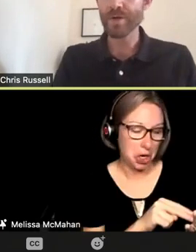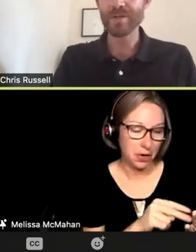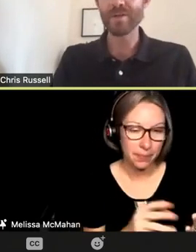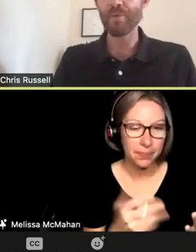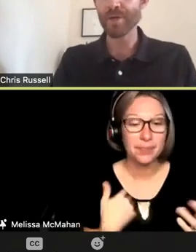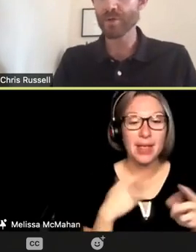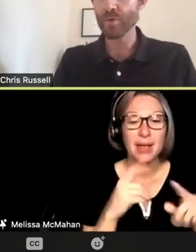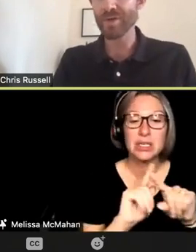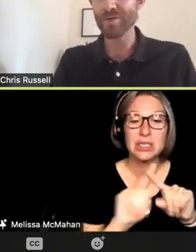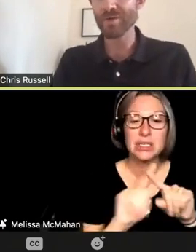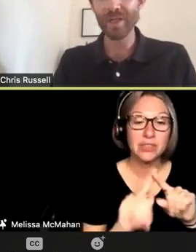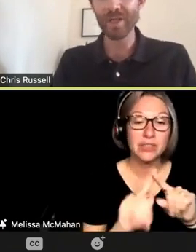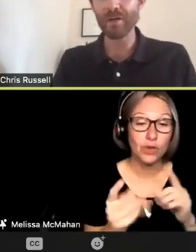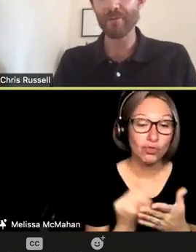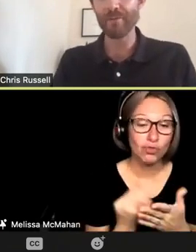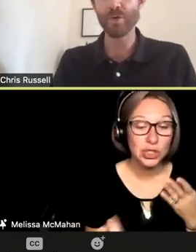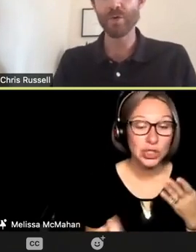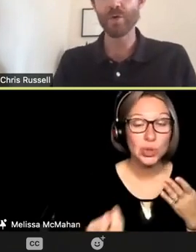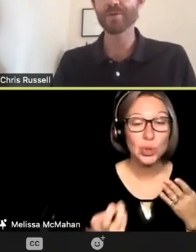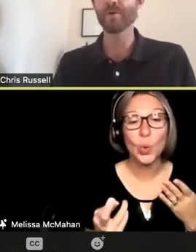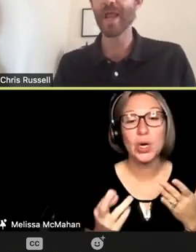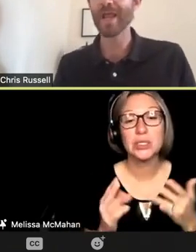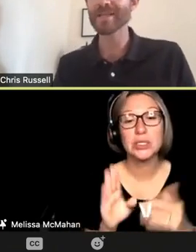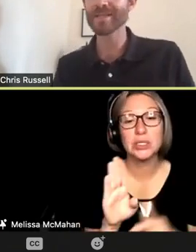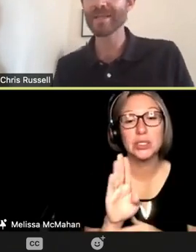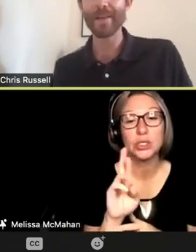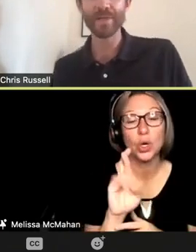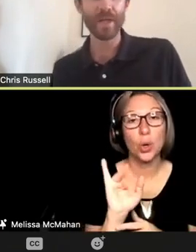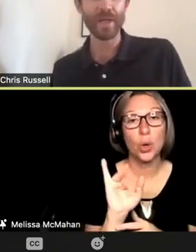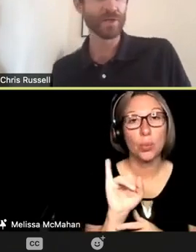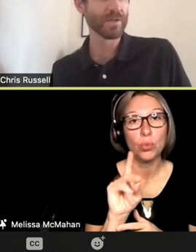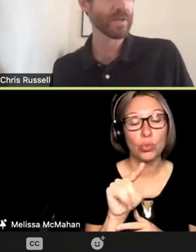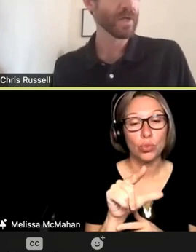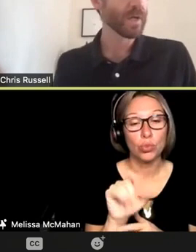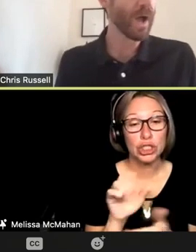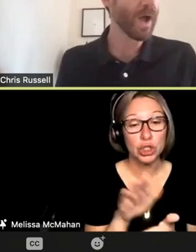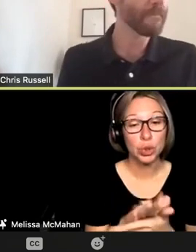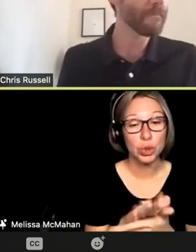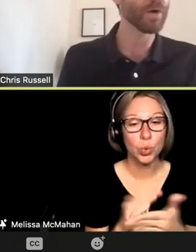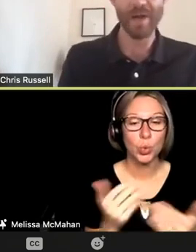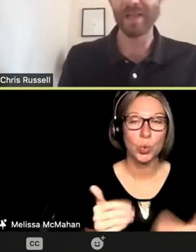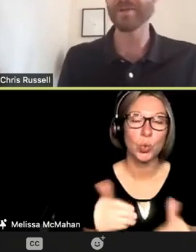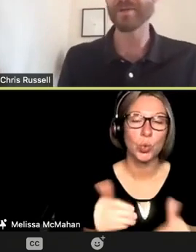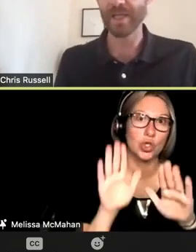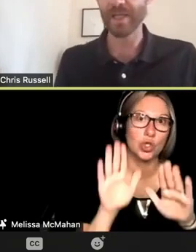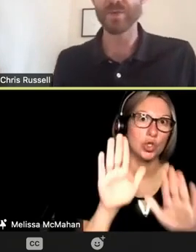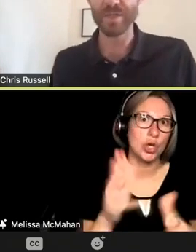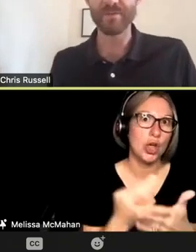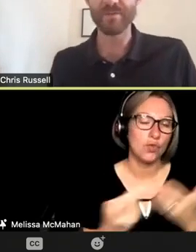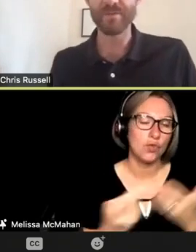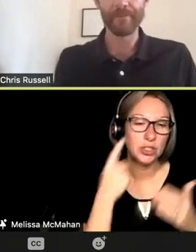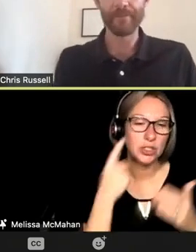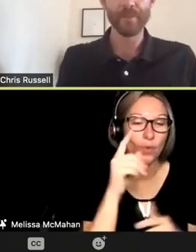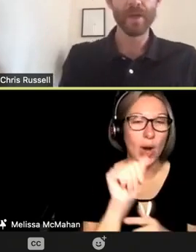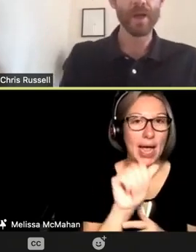more resources. The Bridge School is a really great resource for AAC adaptations that